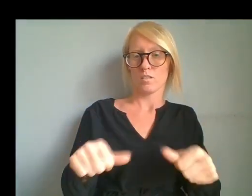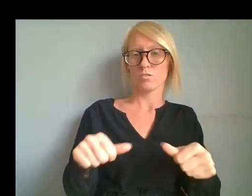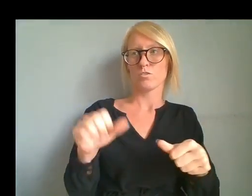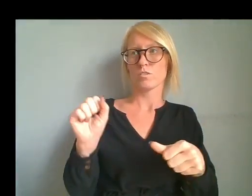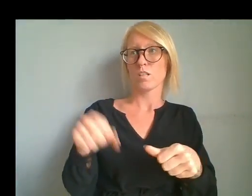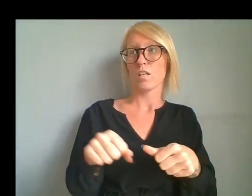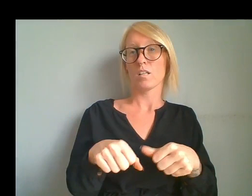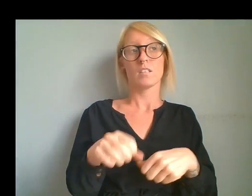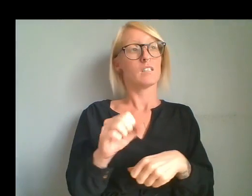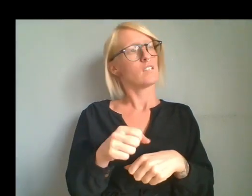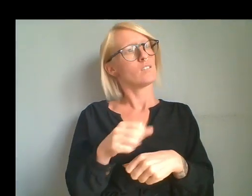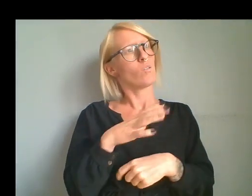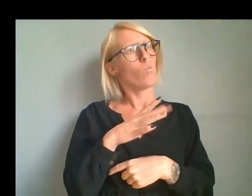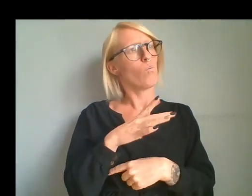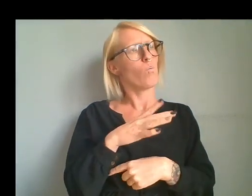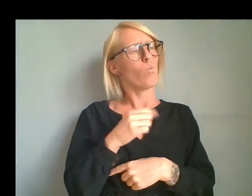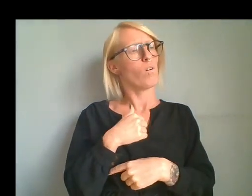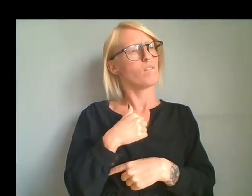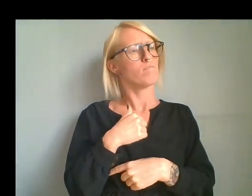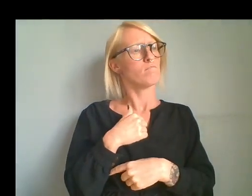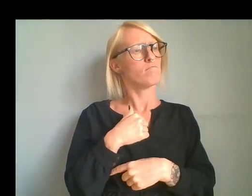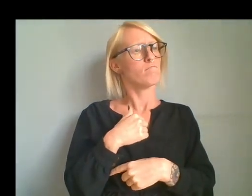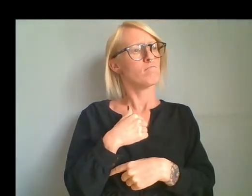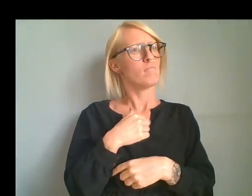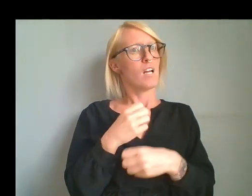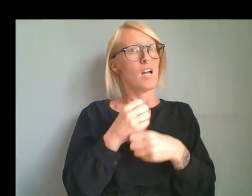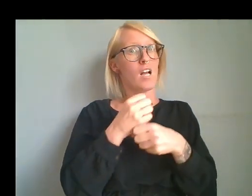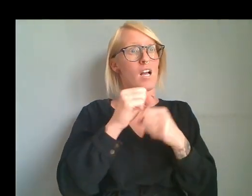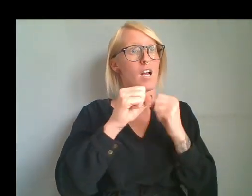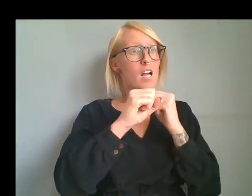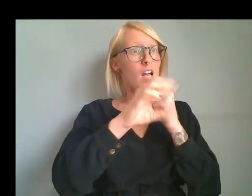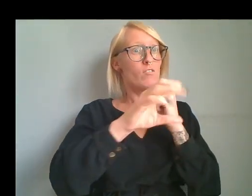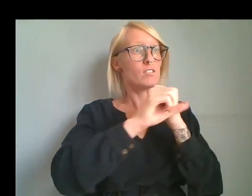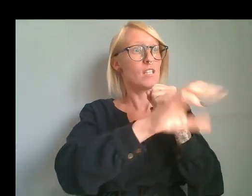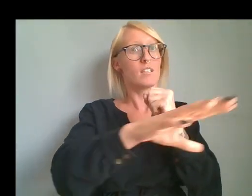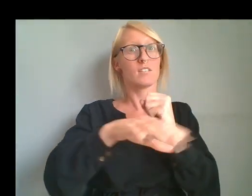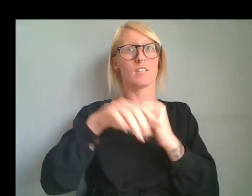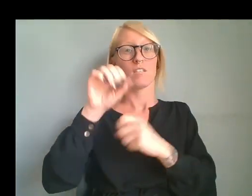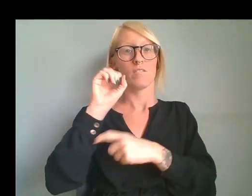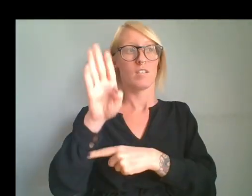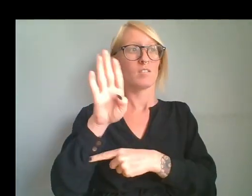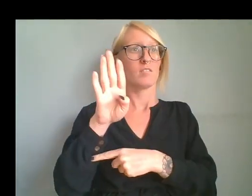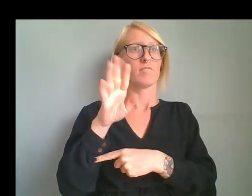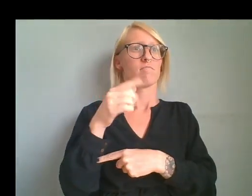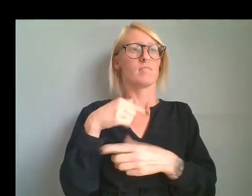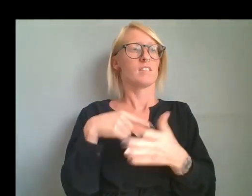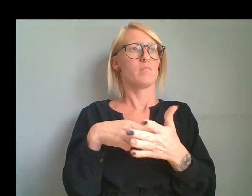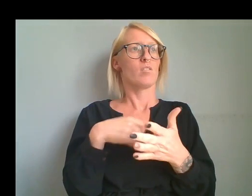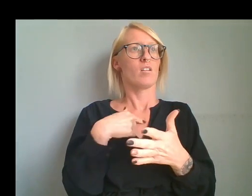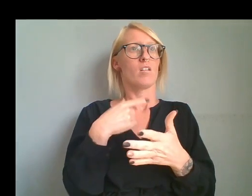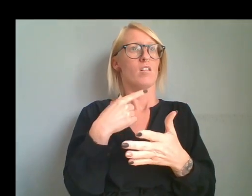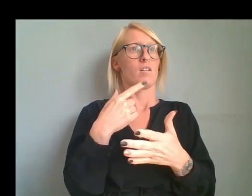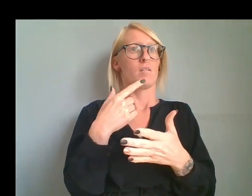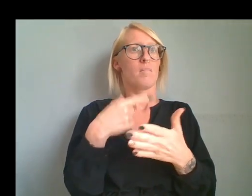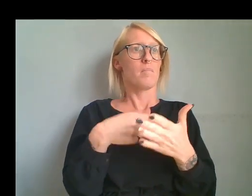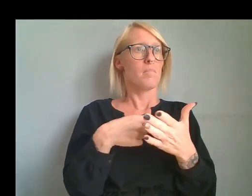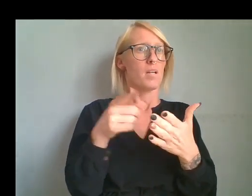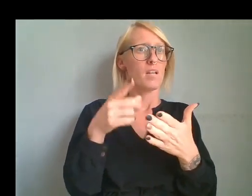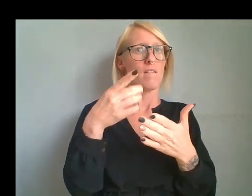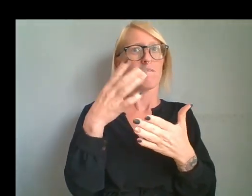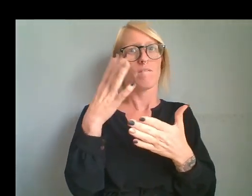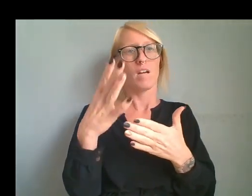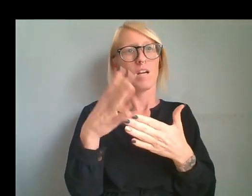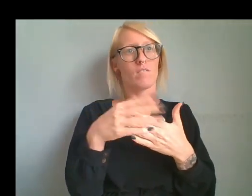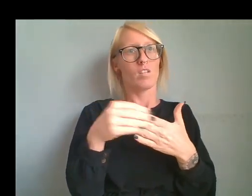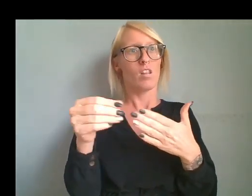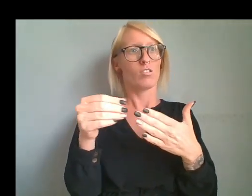It's neat just in the way that for the advertising on Facebook, you can say I want to spend $5 a day, and you only pay when someone clicks on your